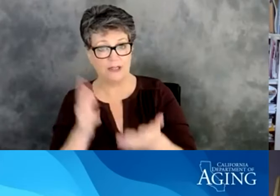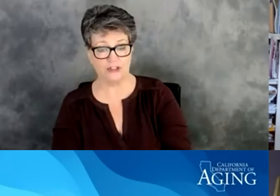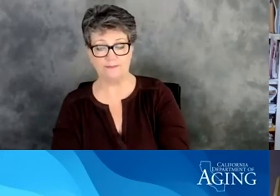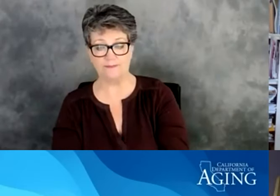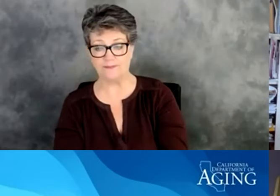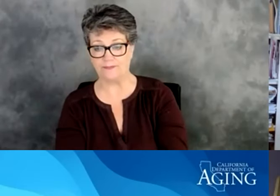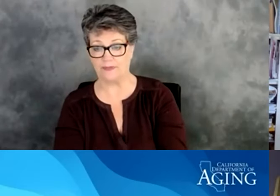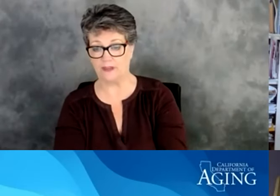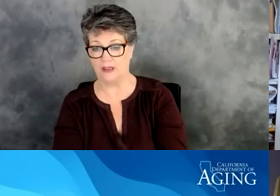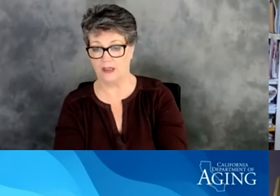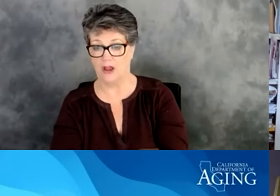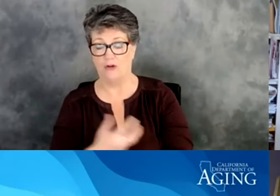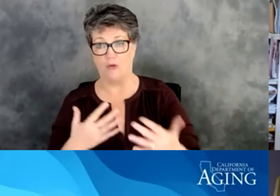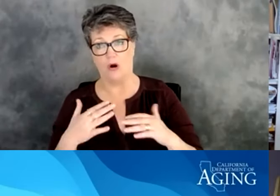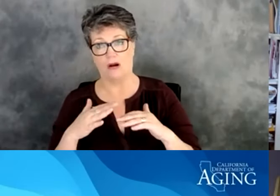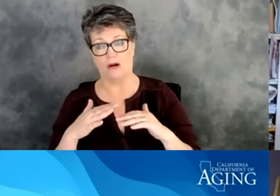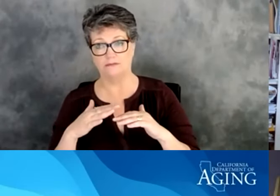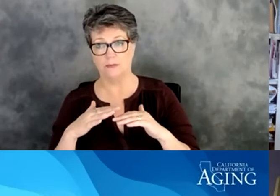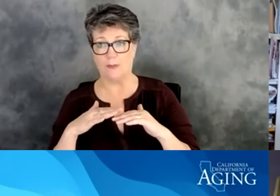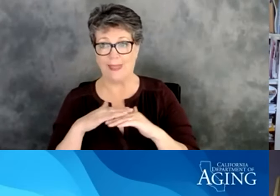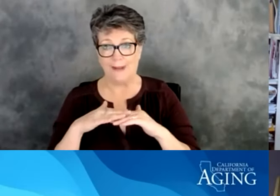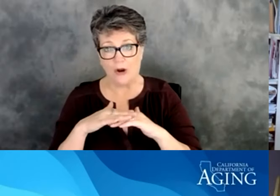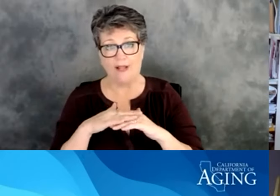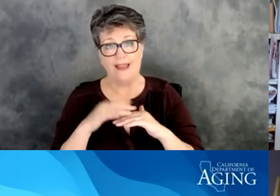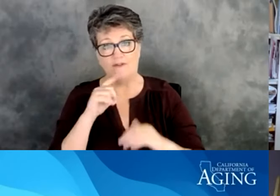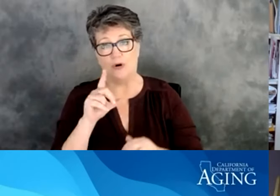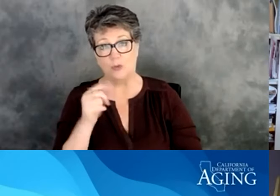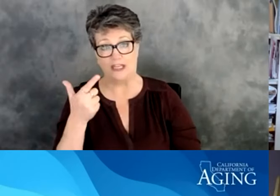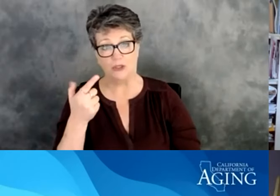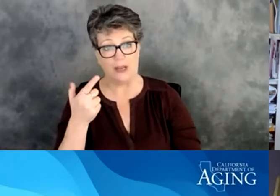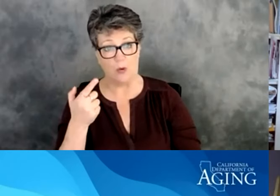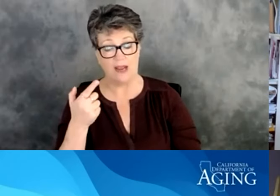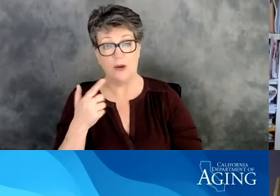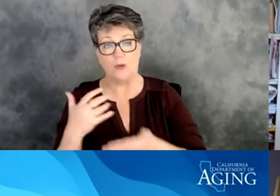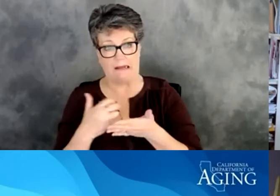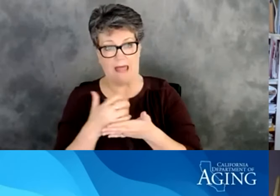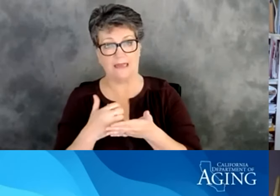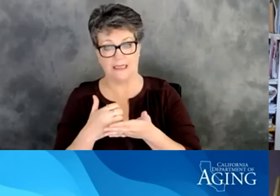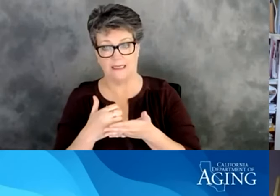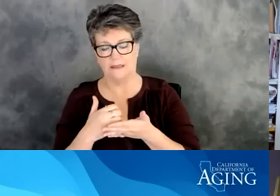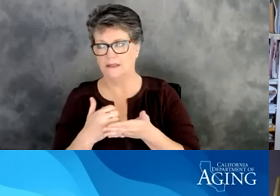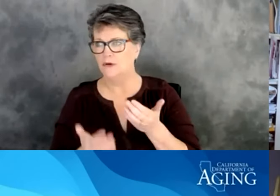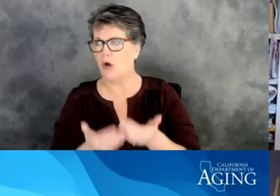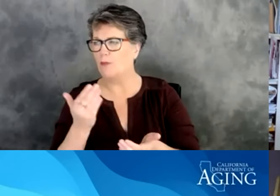for preliminarily for 2021. We collected close to